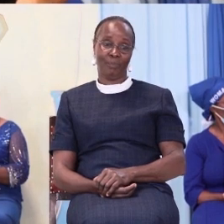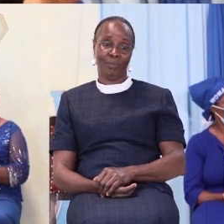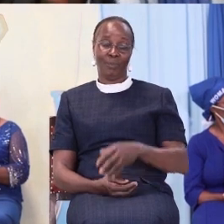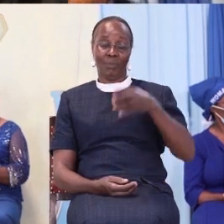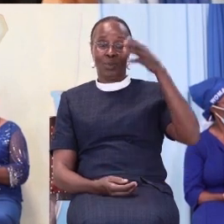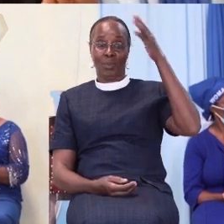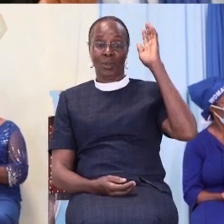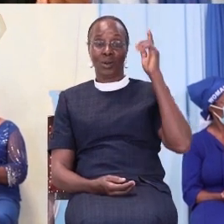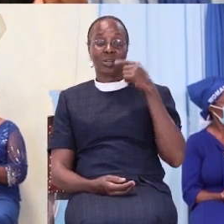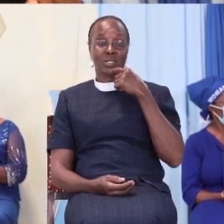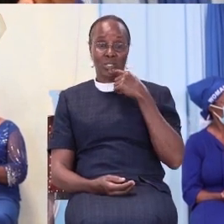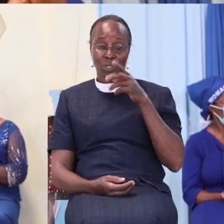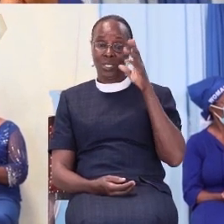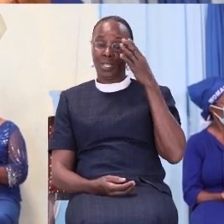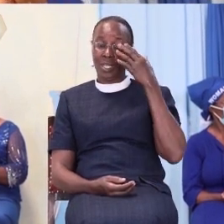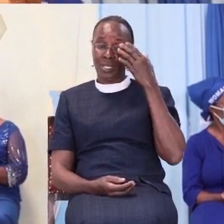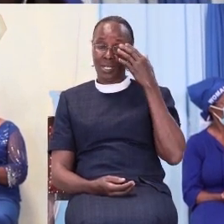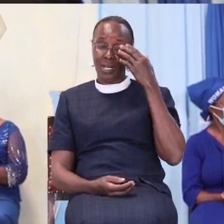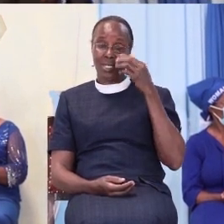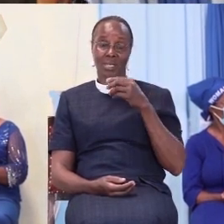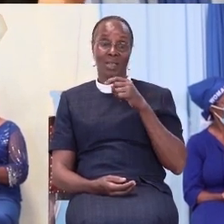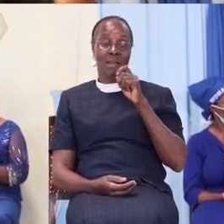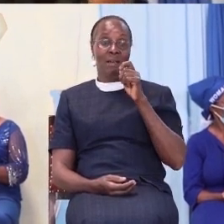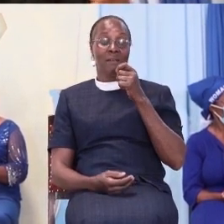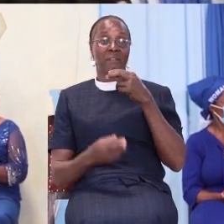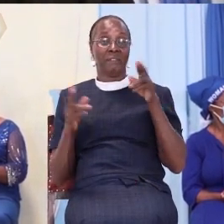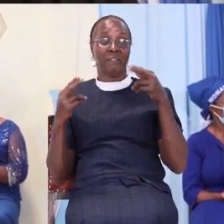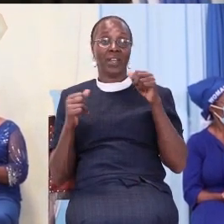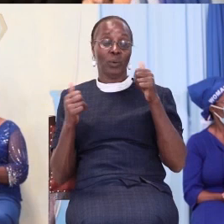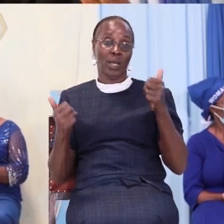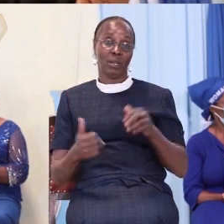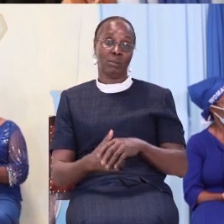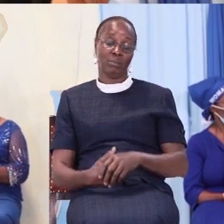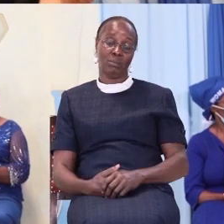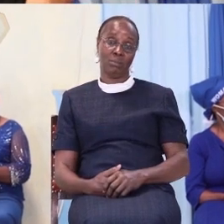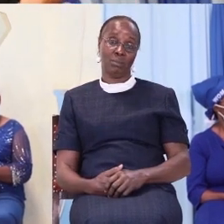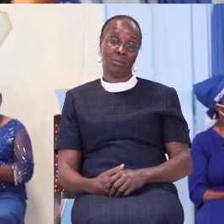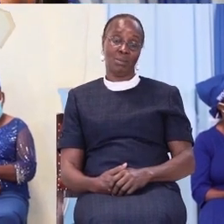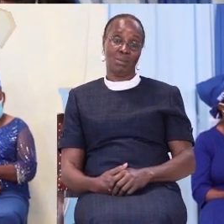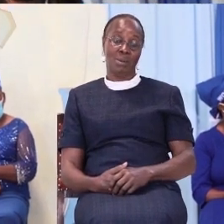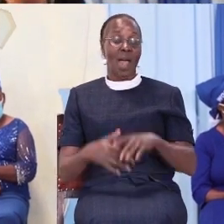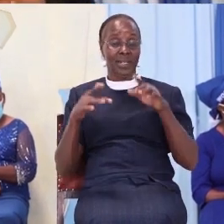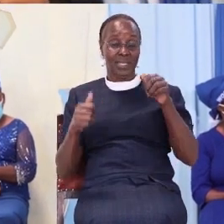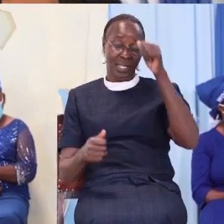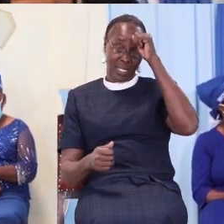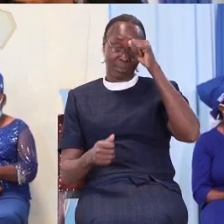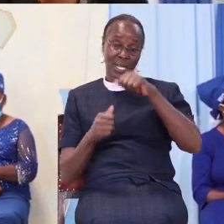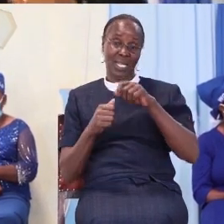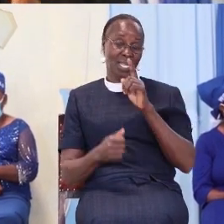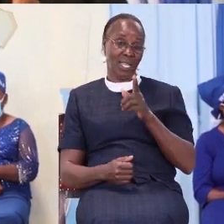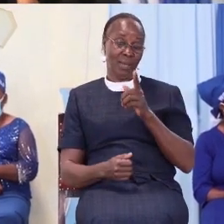nation, the children of Israel, and he told them and he reminded them that it is true,